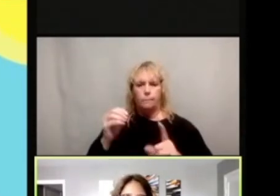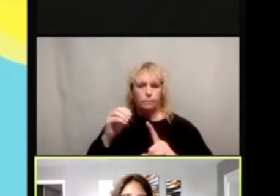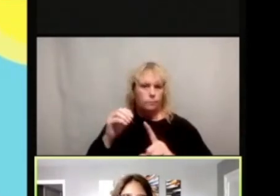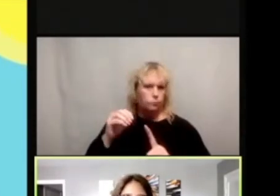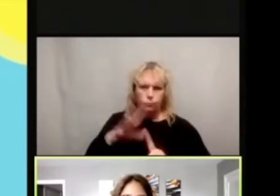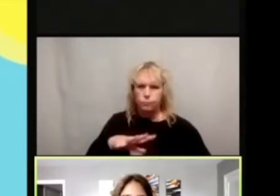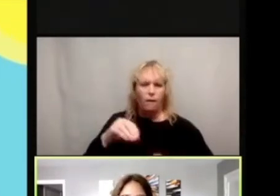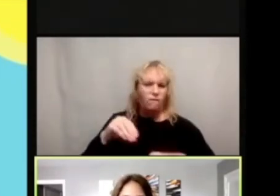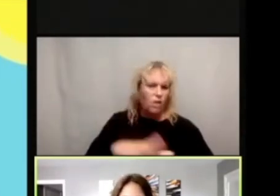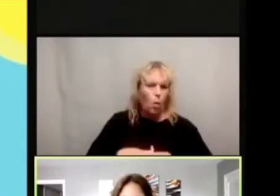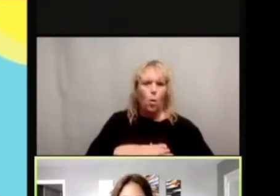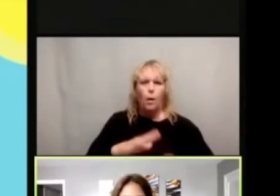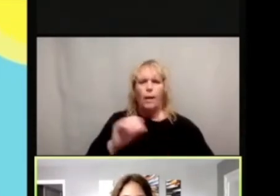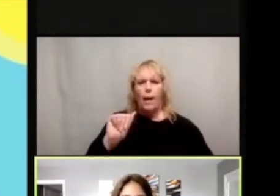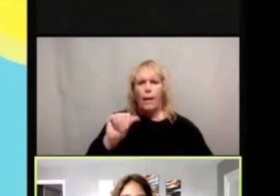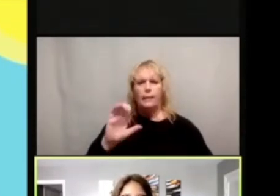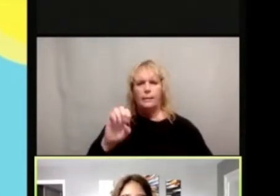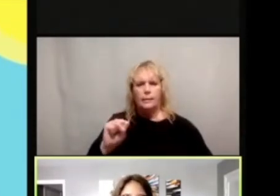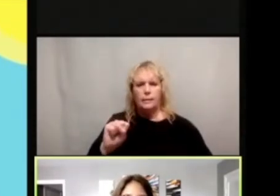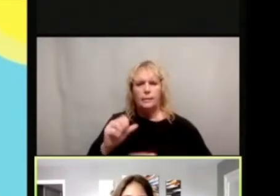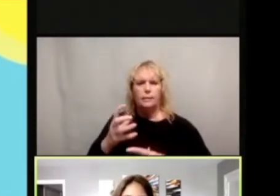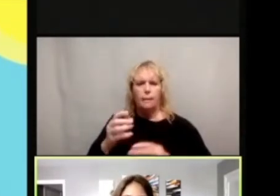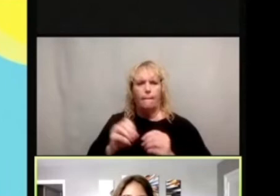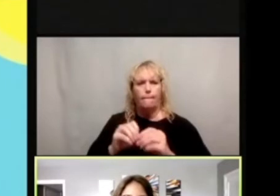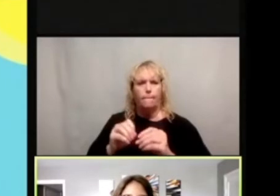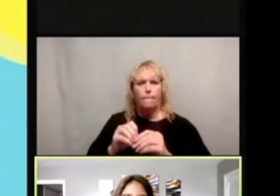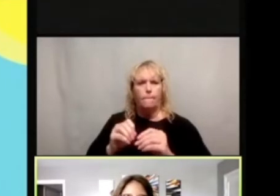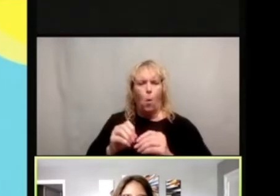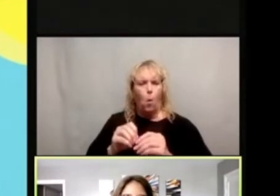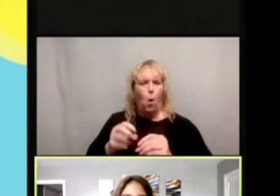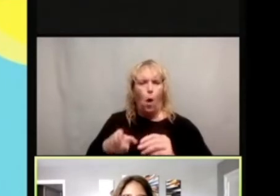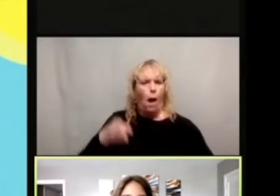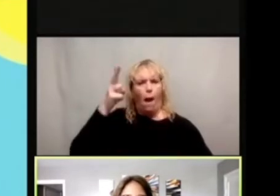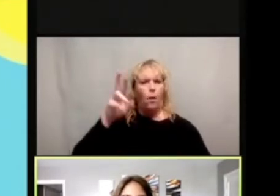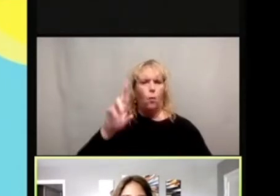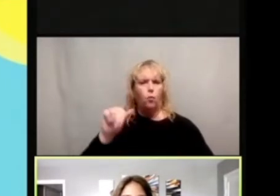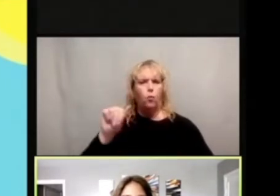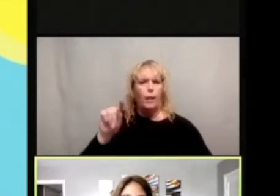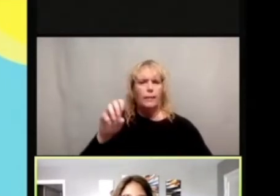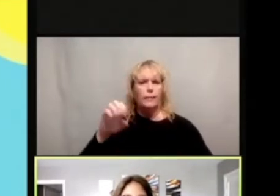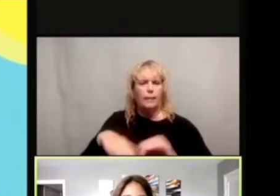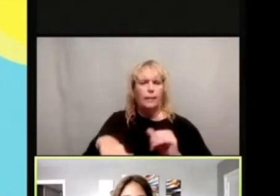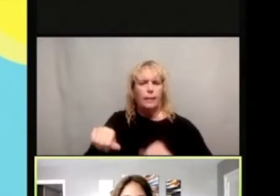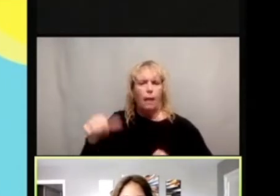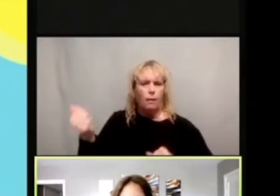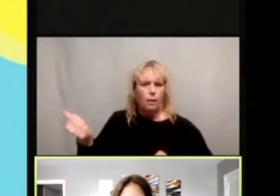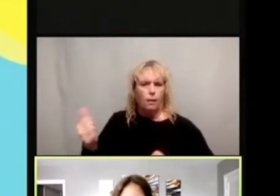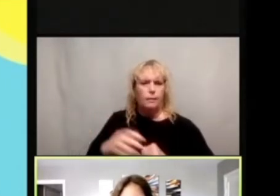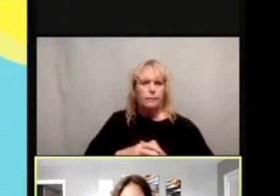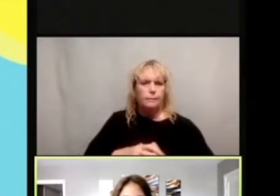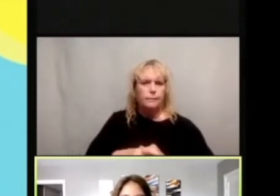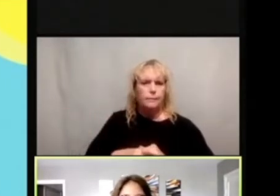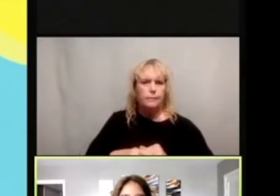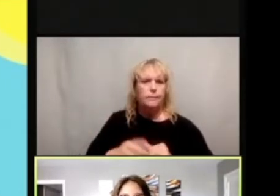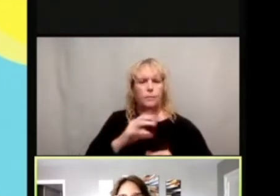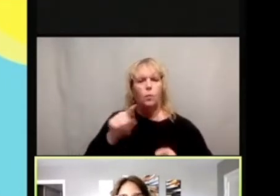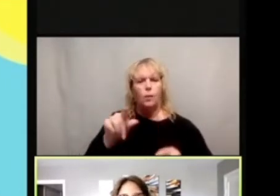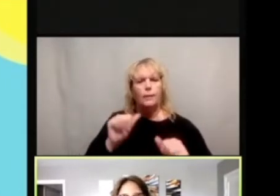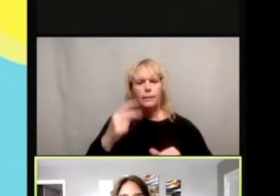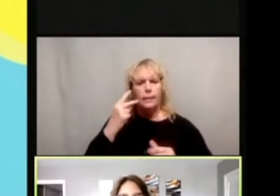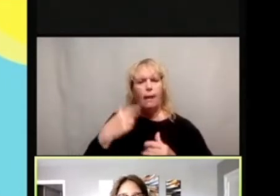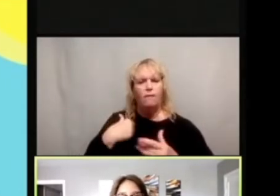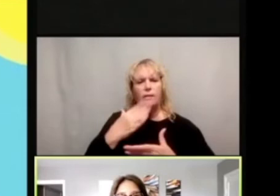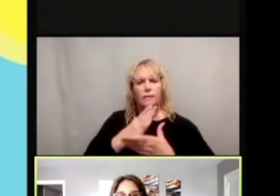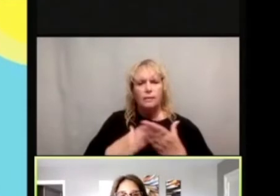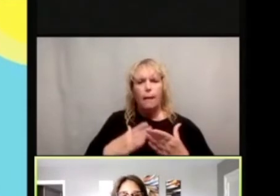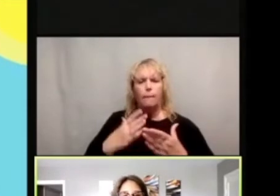a higher rate than others or higher prevalence than others, right? We know that there's historical or intergenerational trauma,